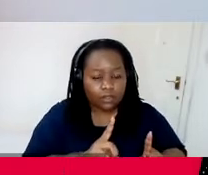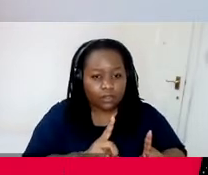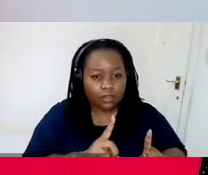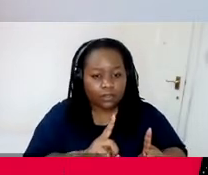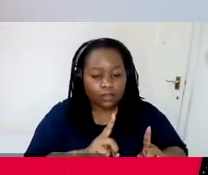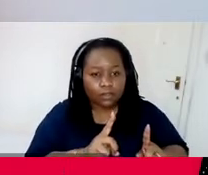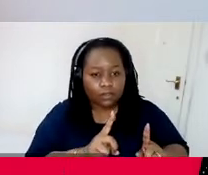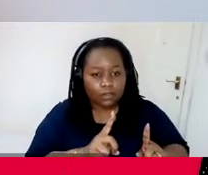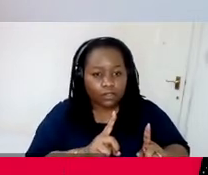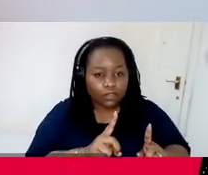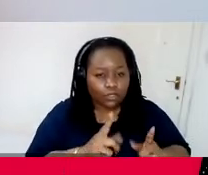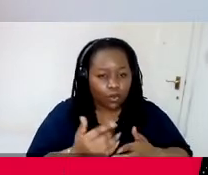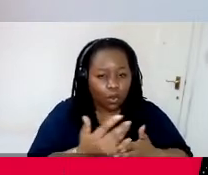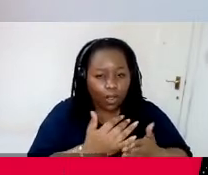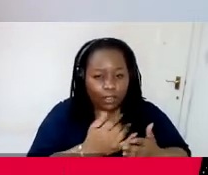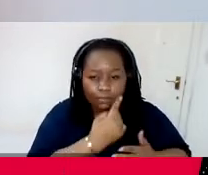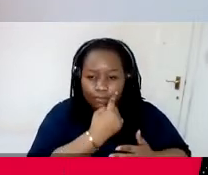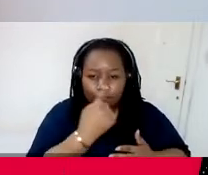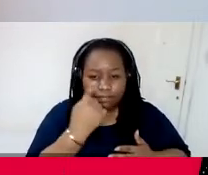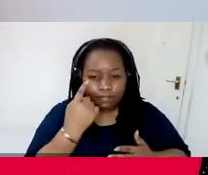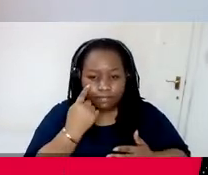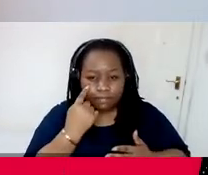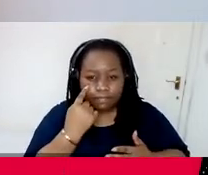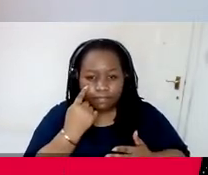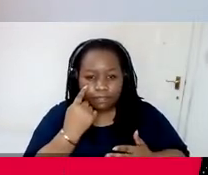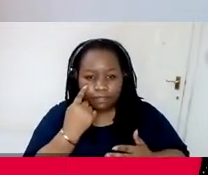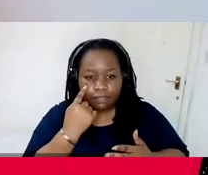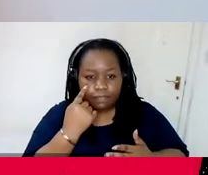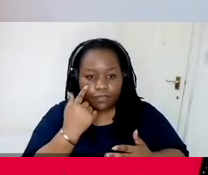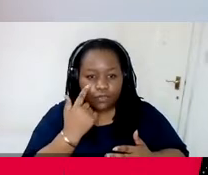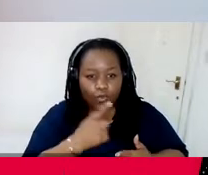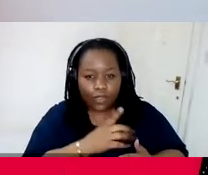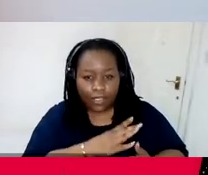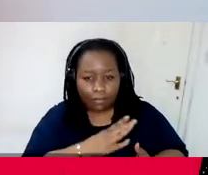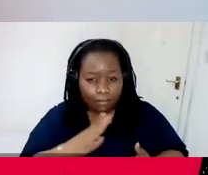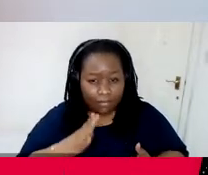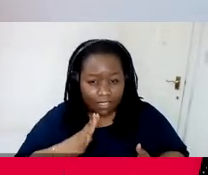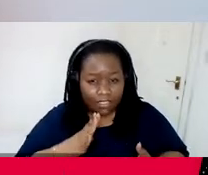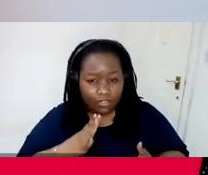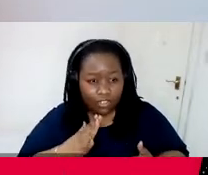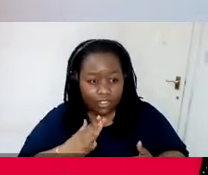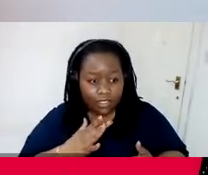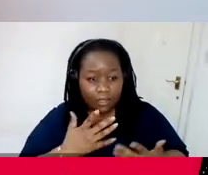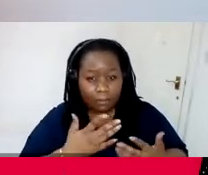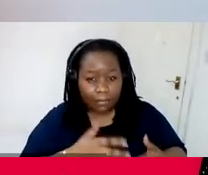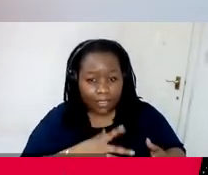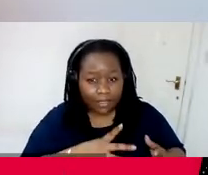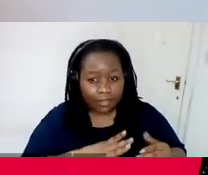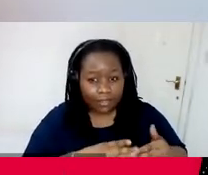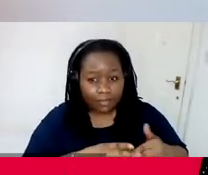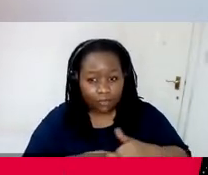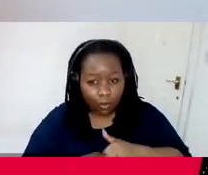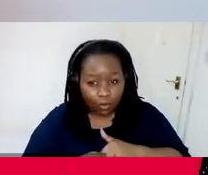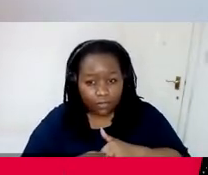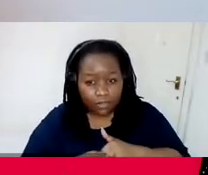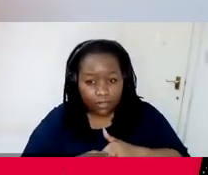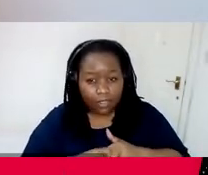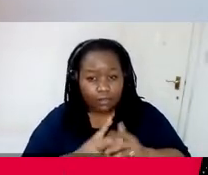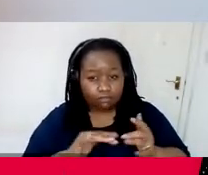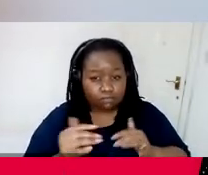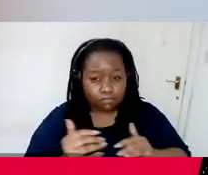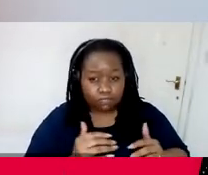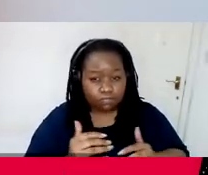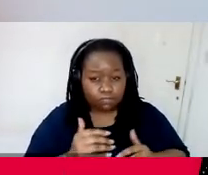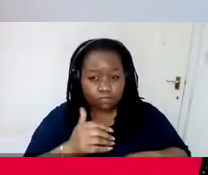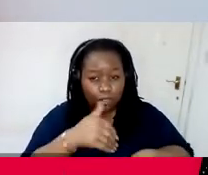to investigate and evidence permitting prosecute military and civilian officials alleged to have been involved in war crimes in Yemen.